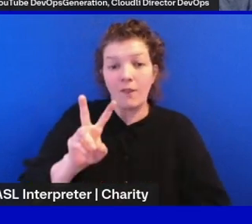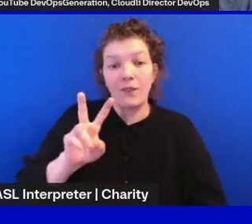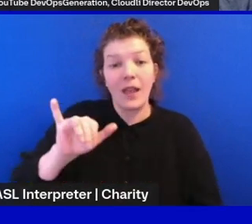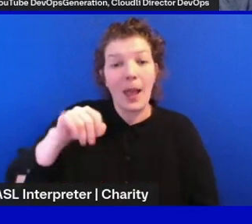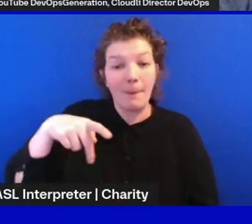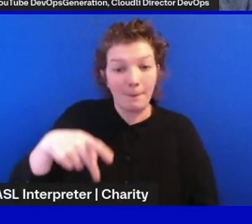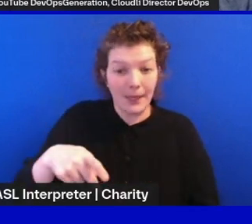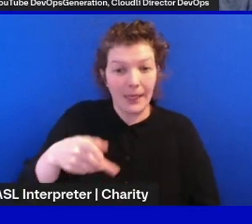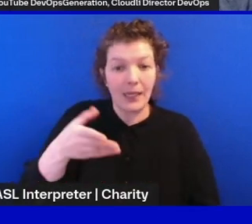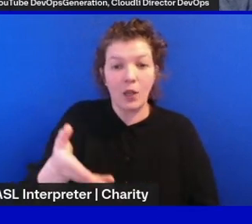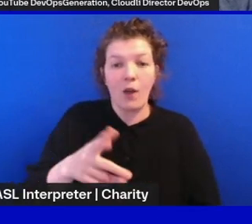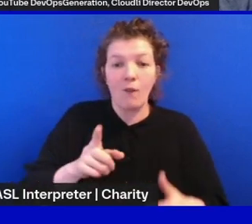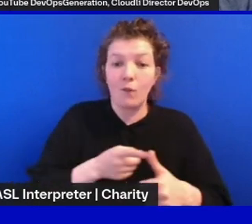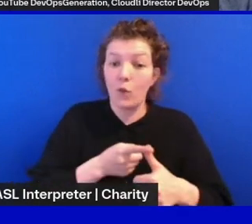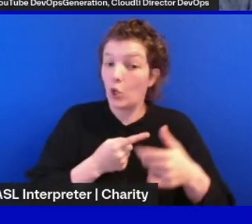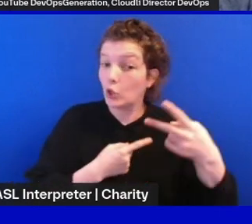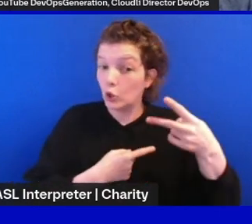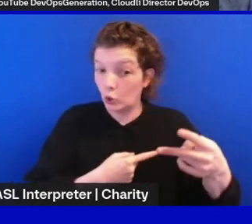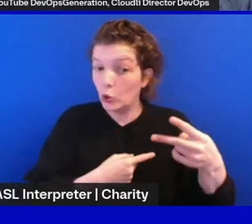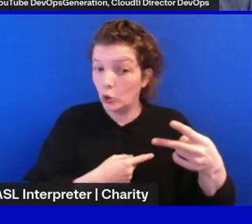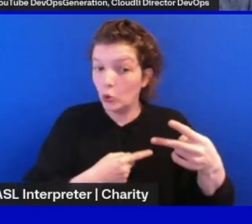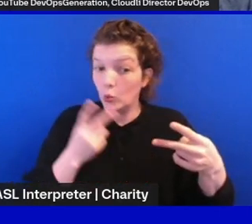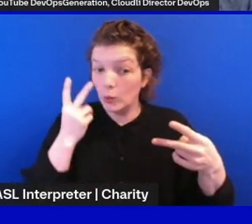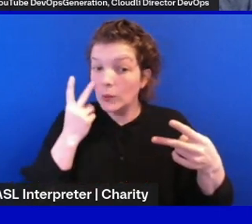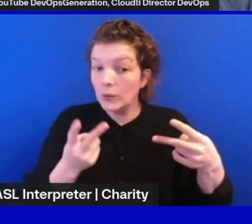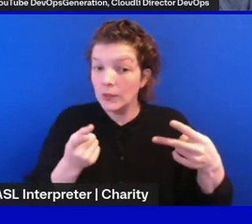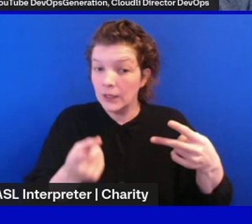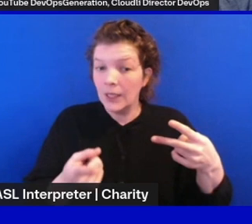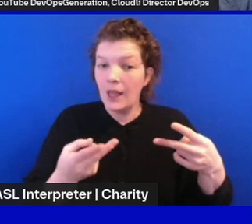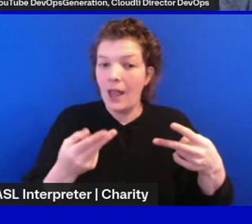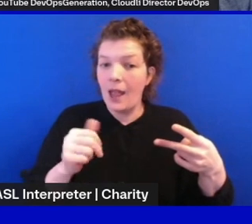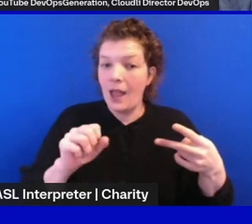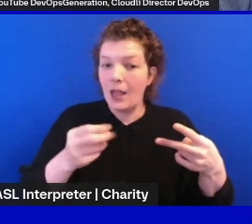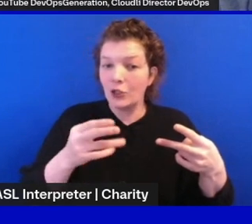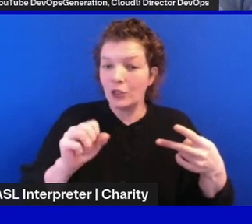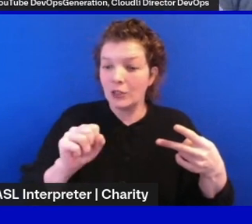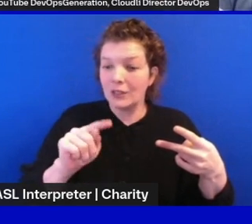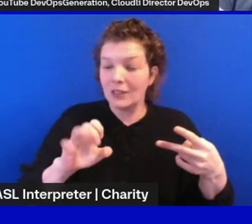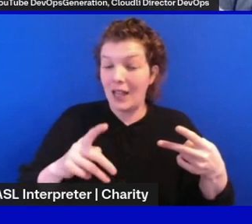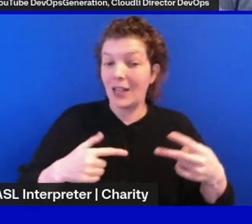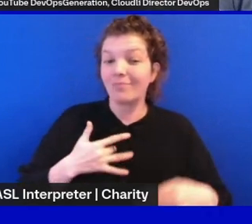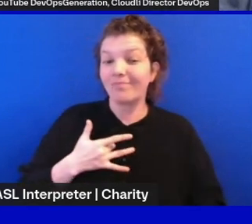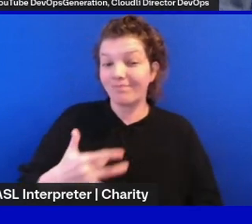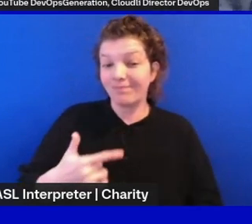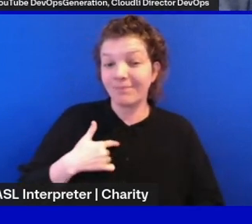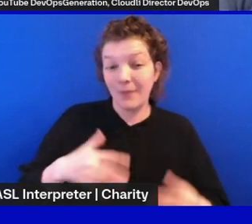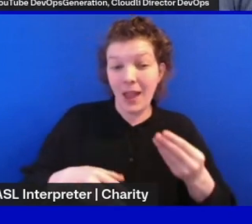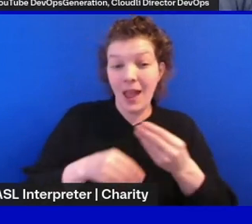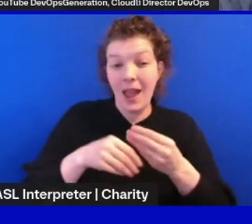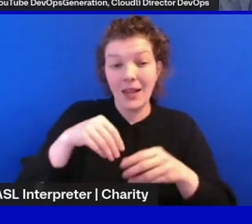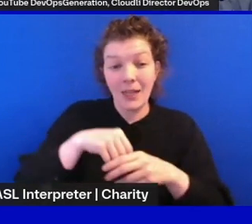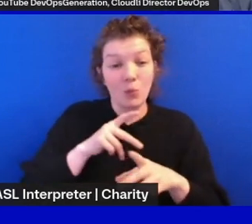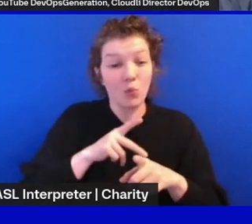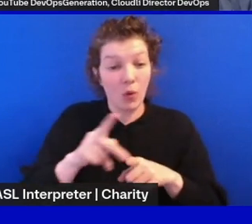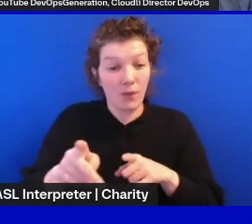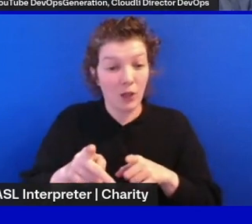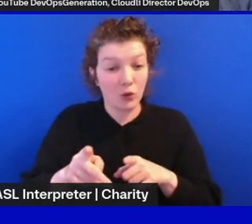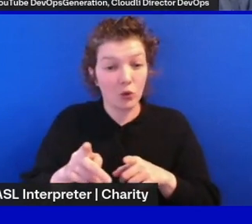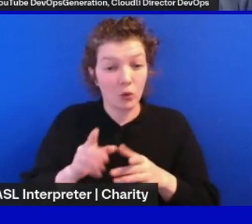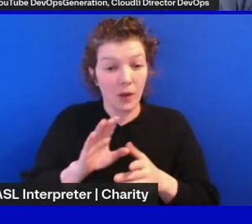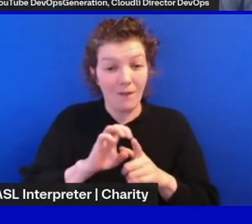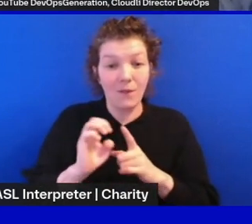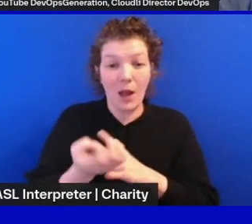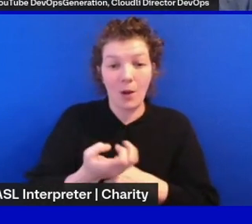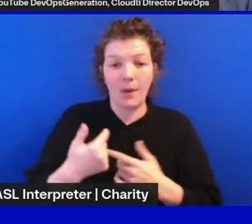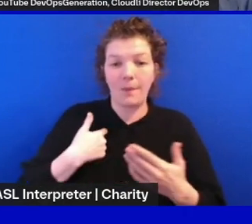see the first 2 components I like to add to a Hashistack cluster when I'm in a professional environment. Here I've used Jenkins, but you can